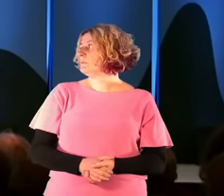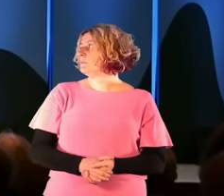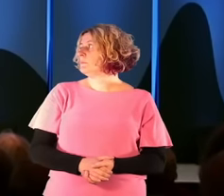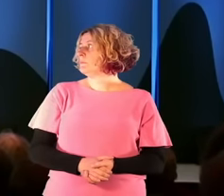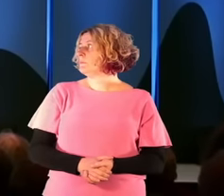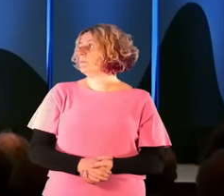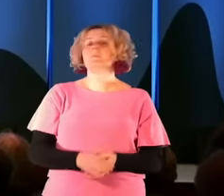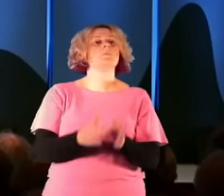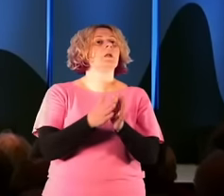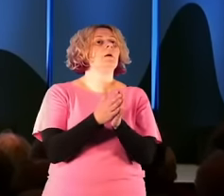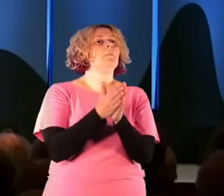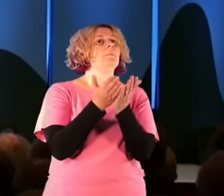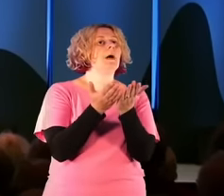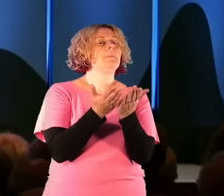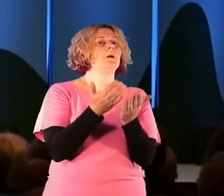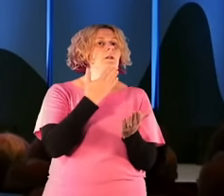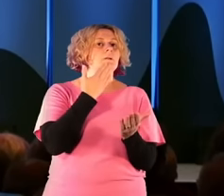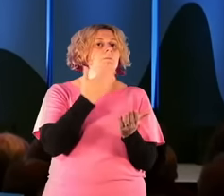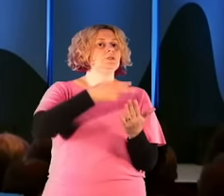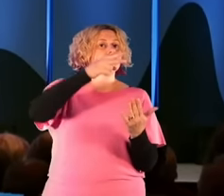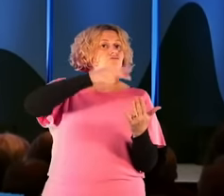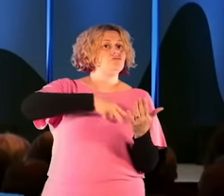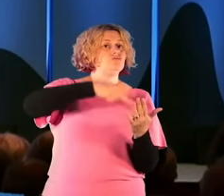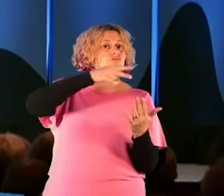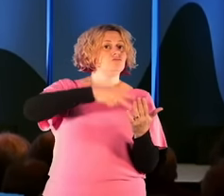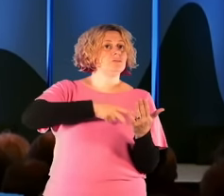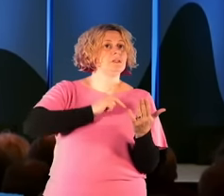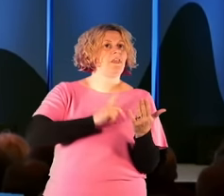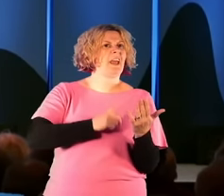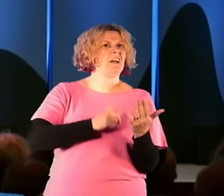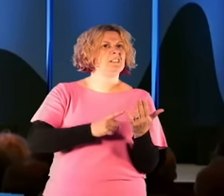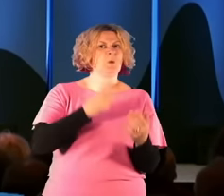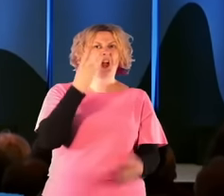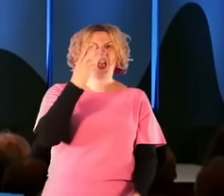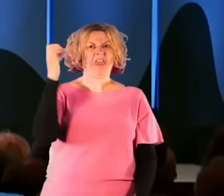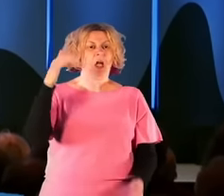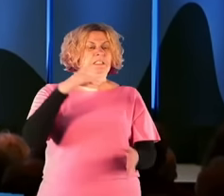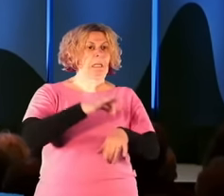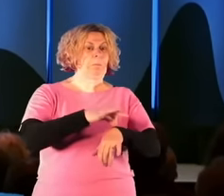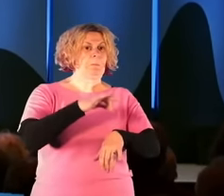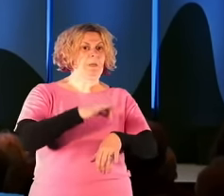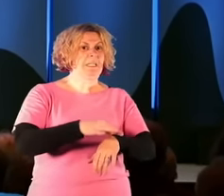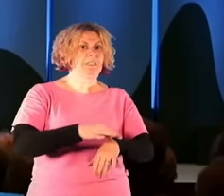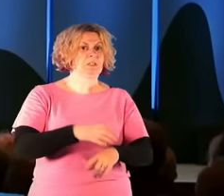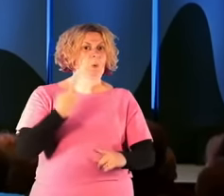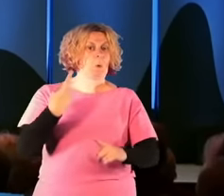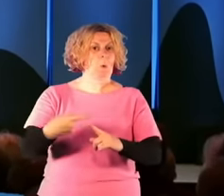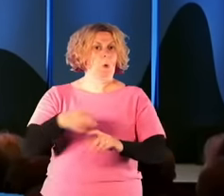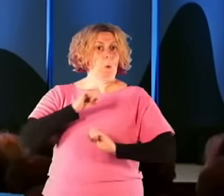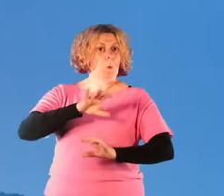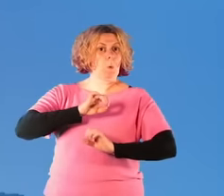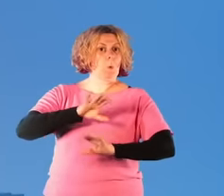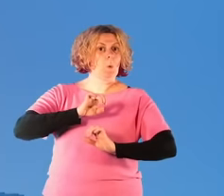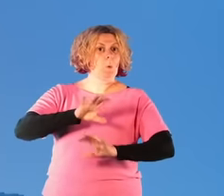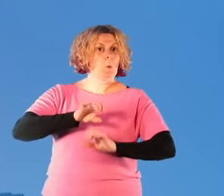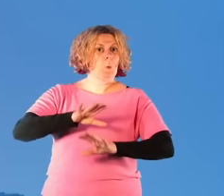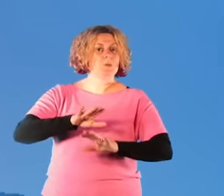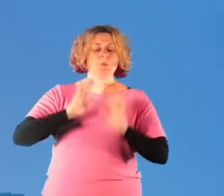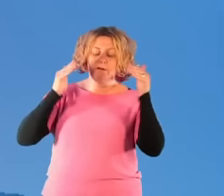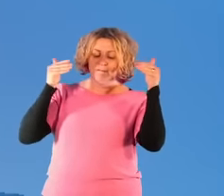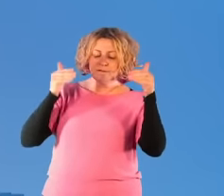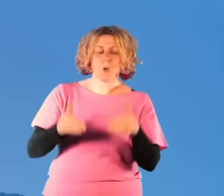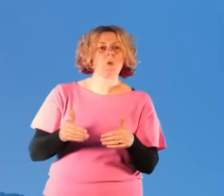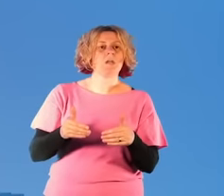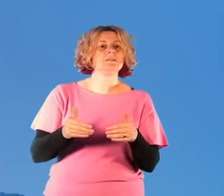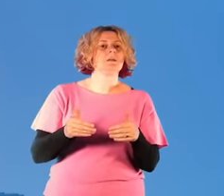If you have your Bibles, turn to that passage, and we've only got 30 minutes this evening, so we're just going to concentrate on the last three verses,